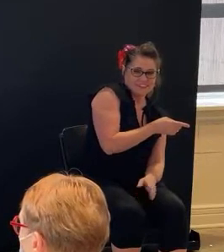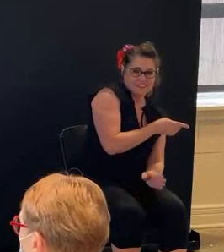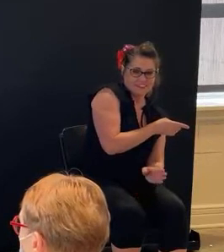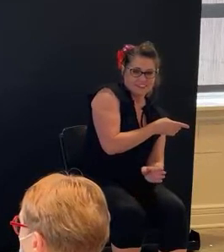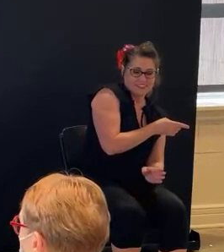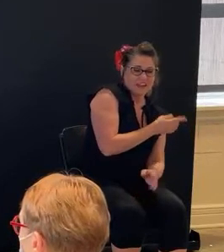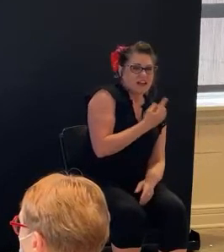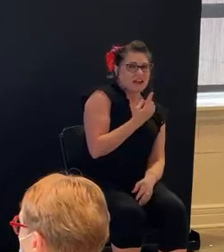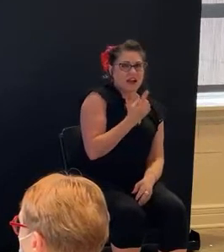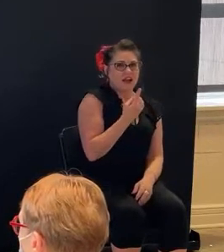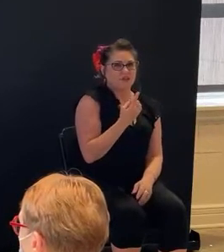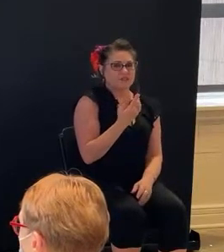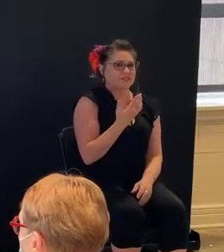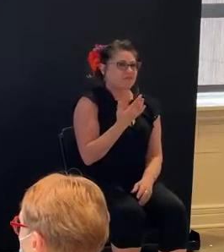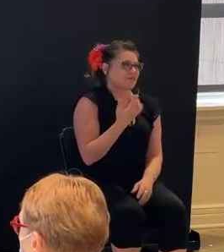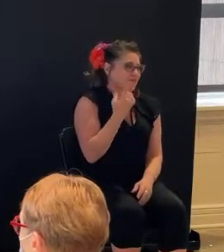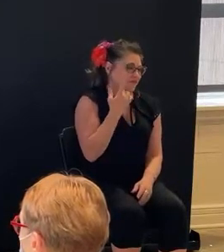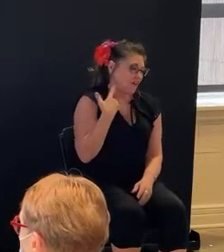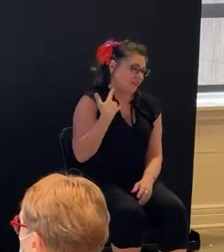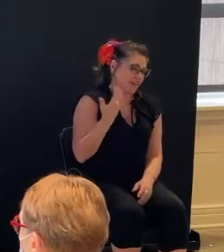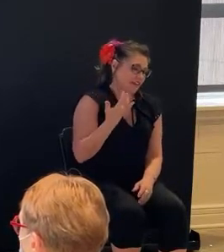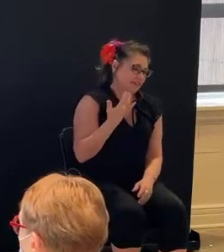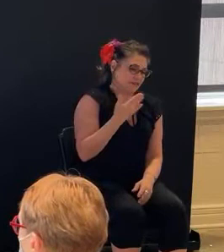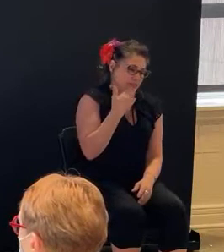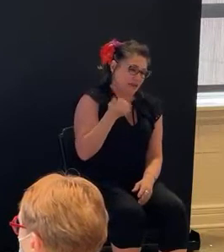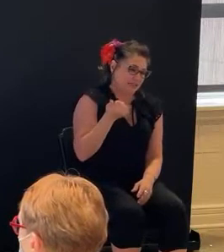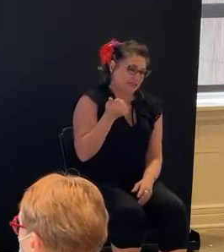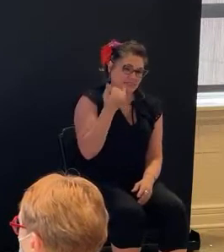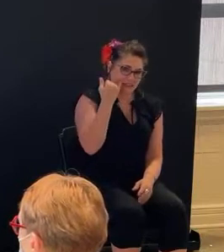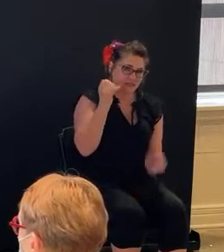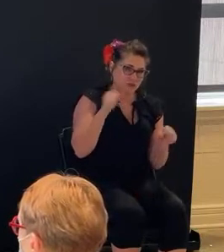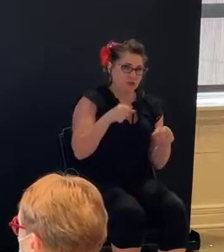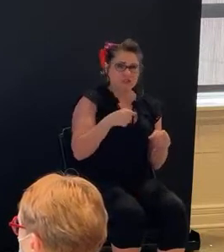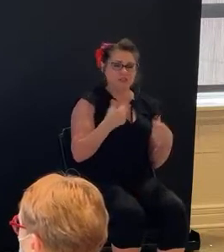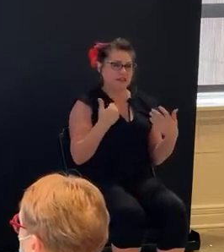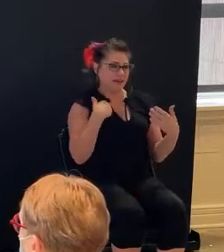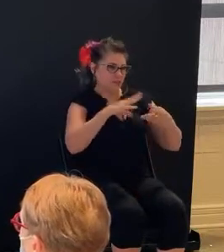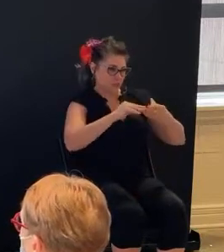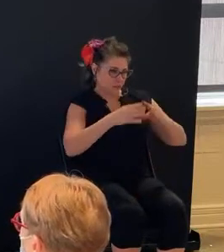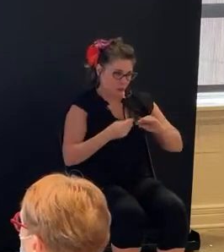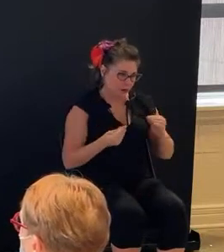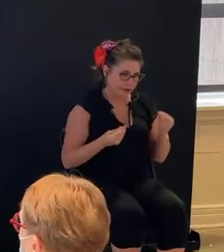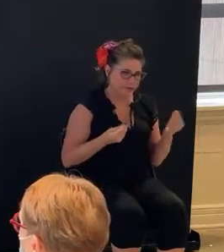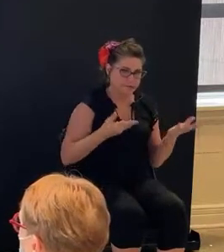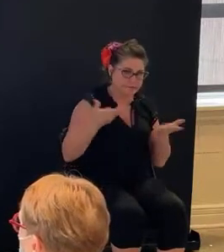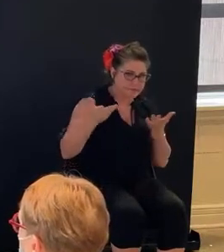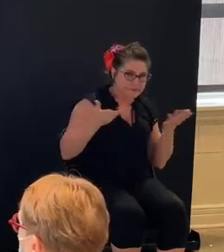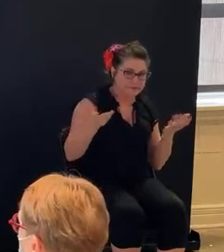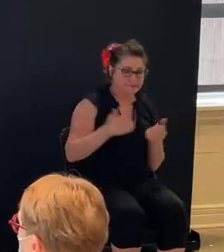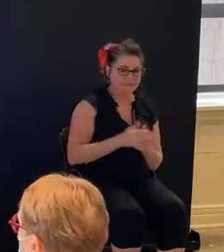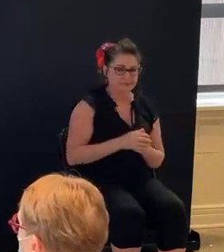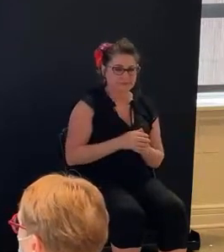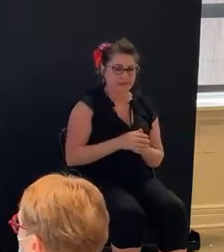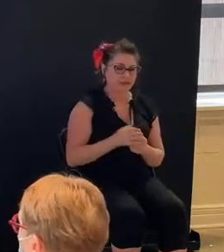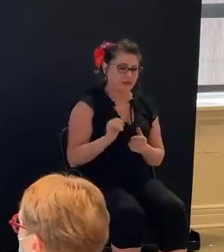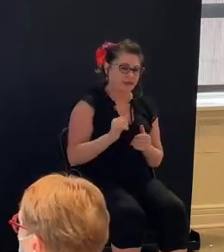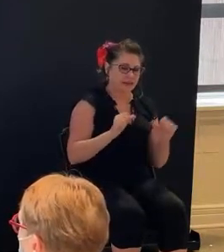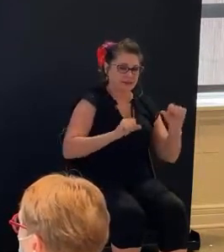I had always found before that it was most effective, you know, if you could tell a story. And, you know, science